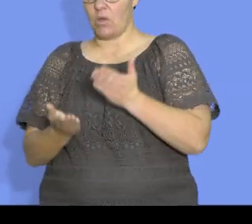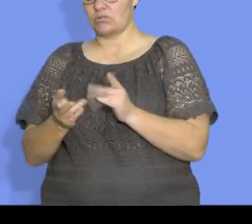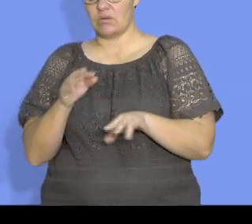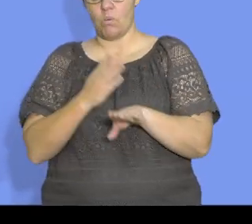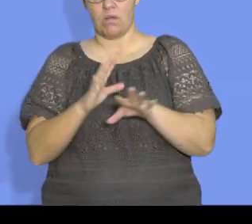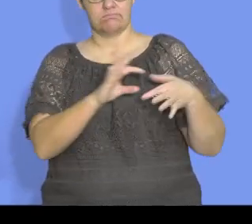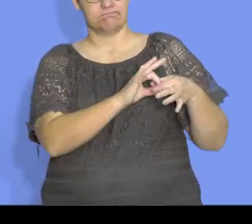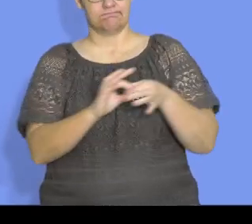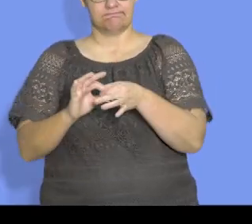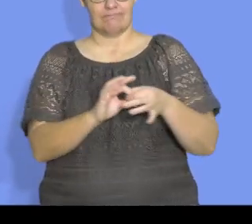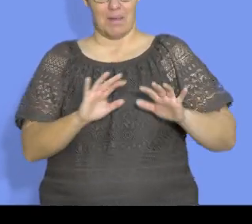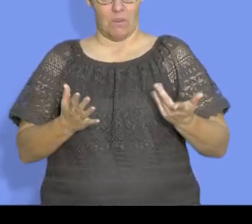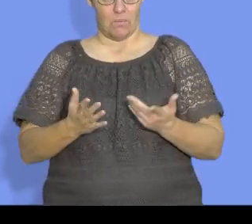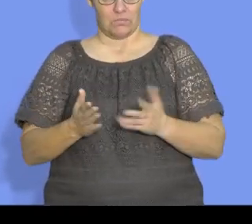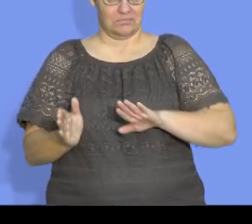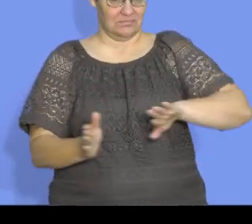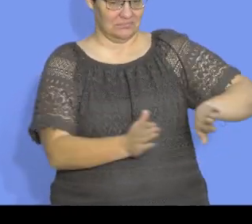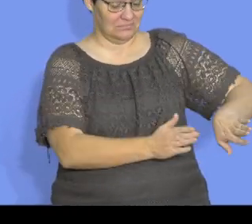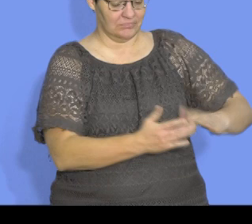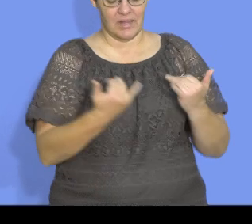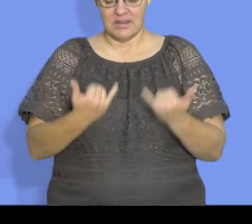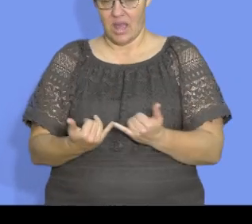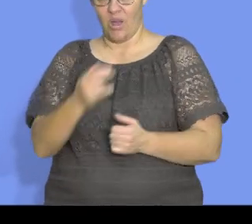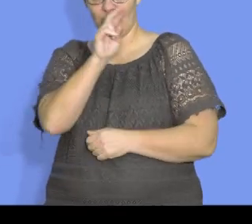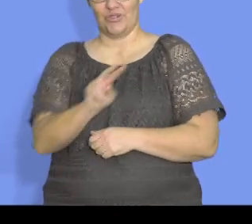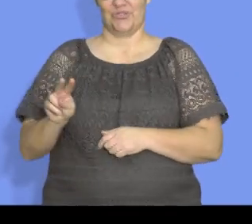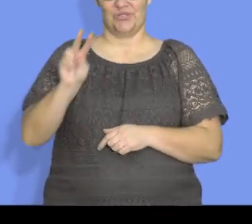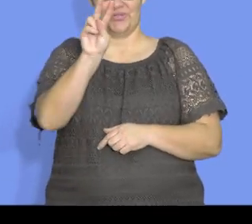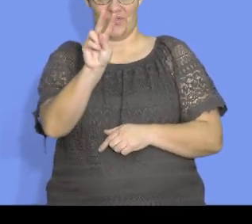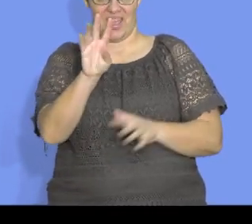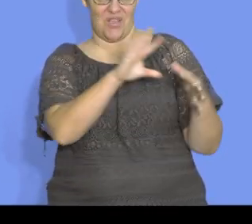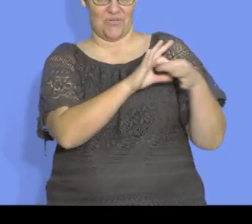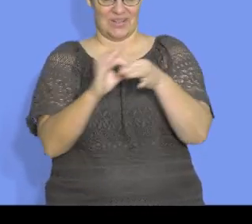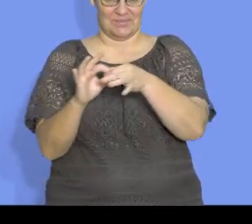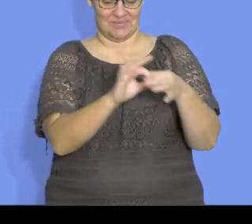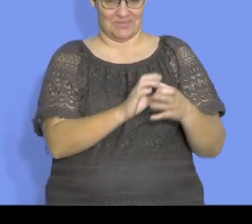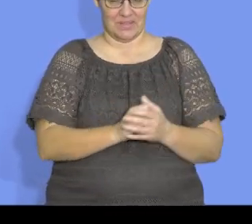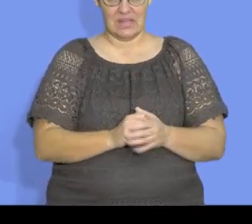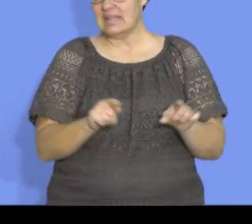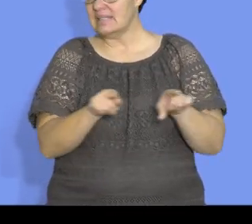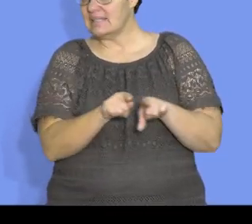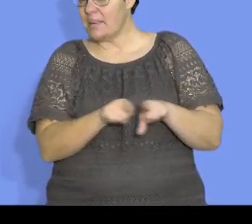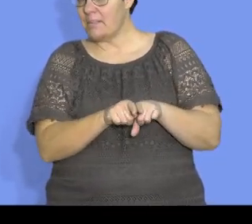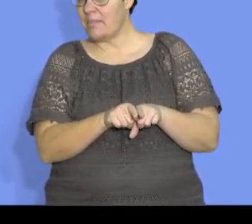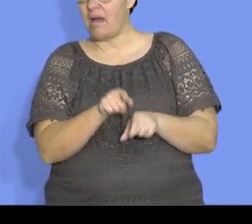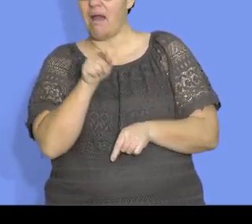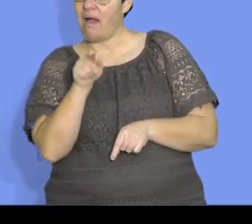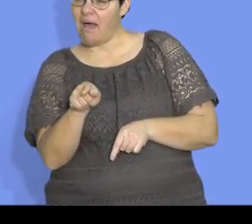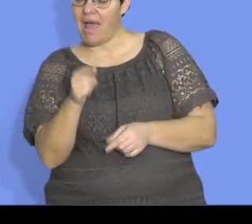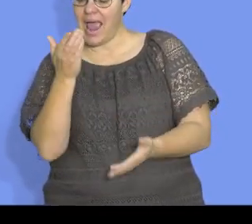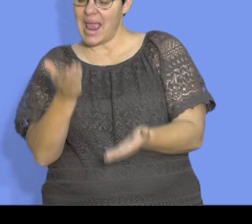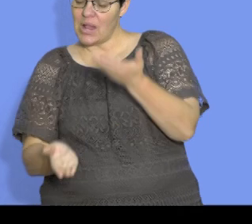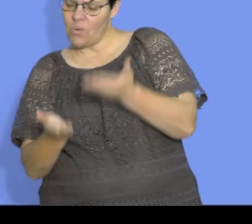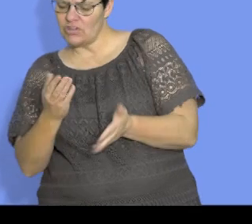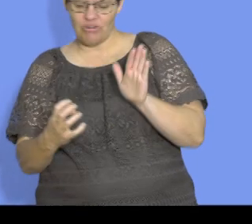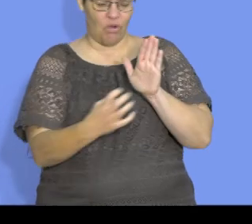together. Now we're going to look at the squared relationship and also look at how the equations and graphs link